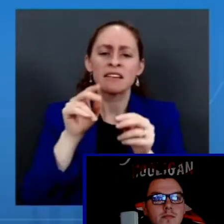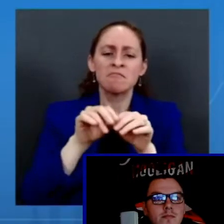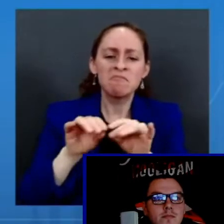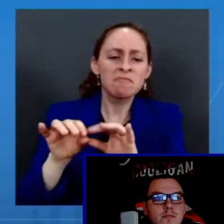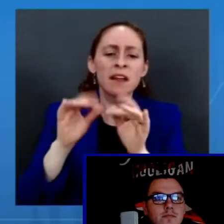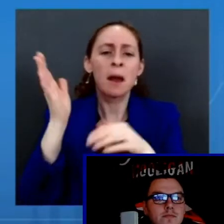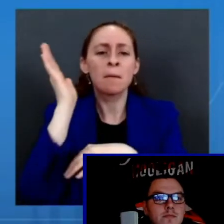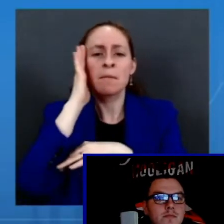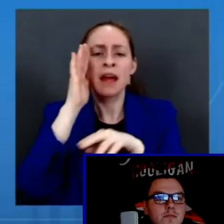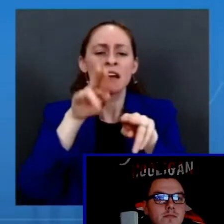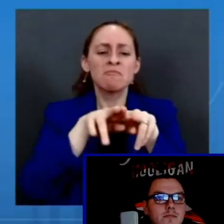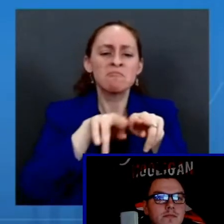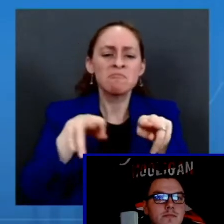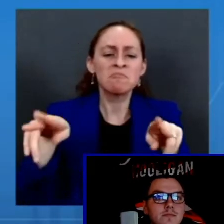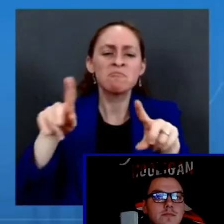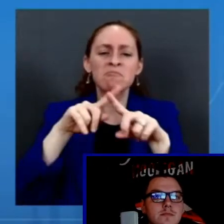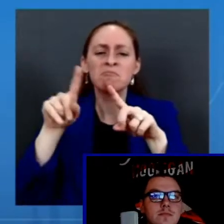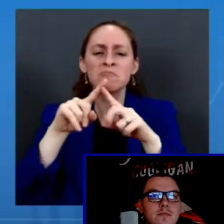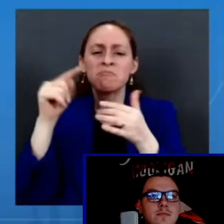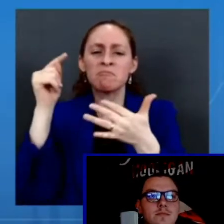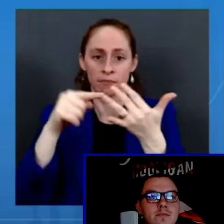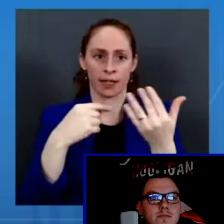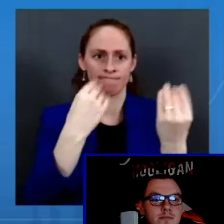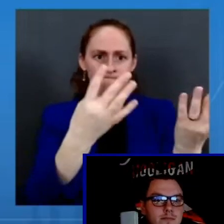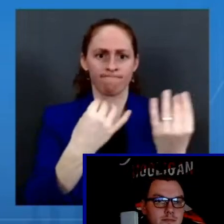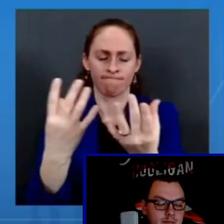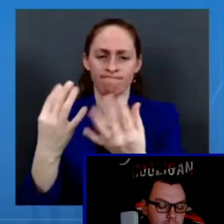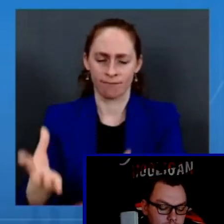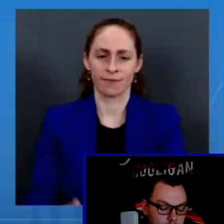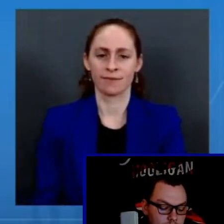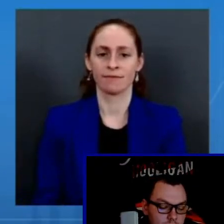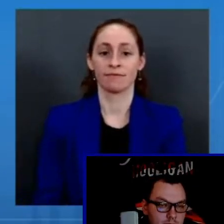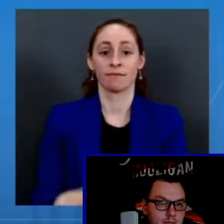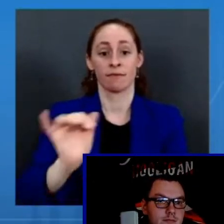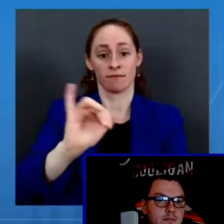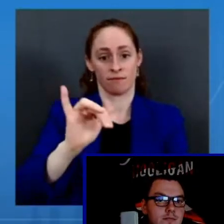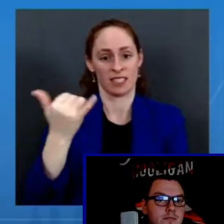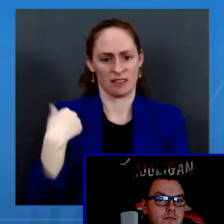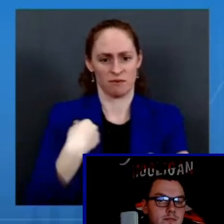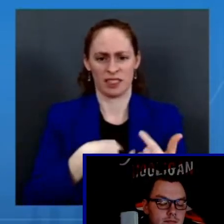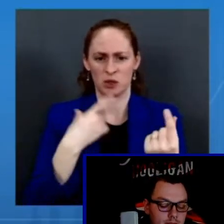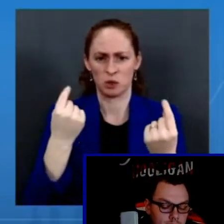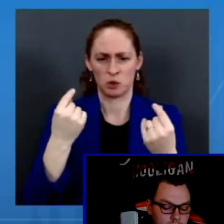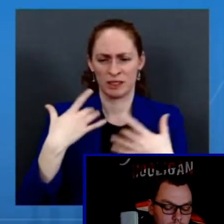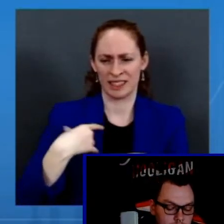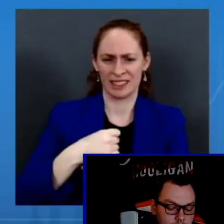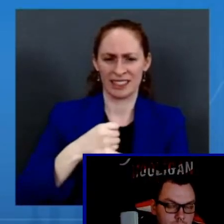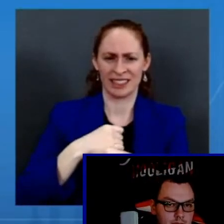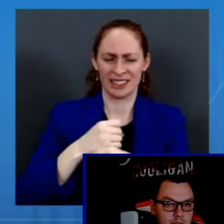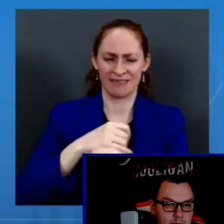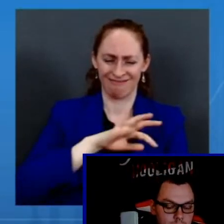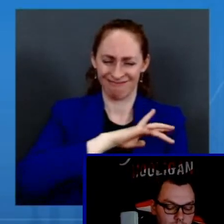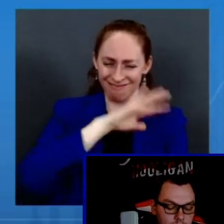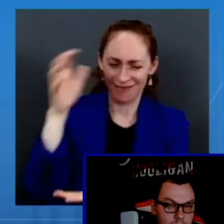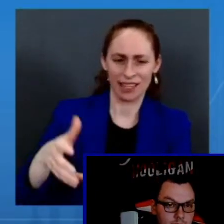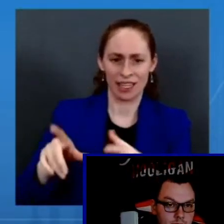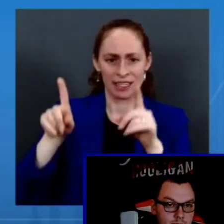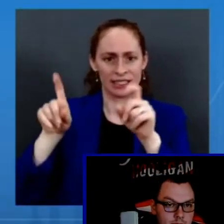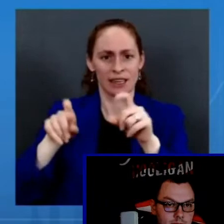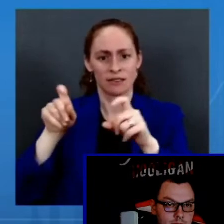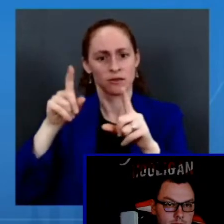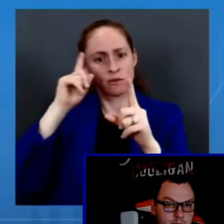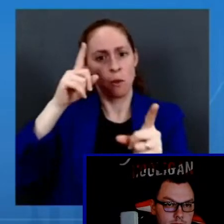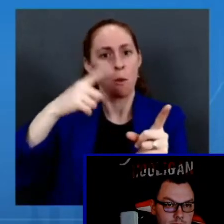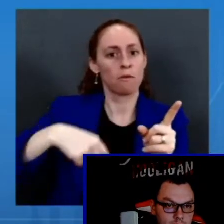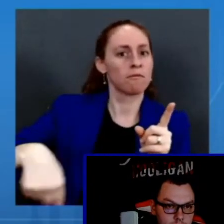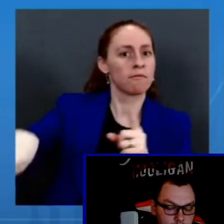Americans. And more capacity to get shots in arms, including new mobile clinics, hundreds of additional